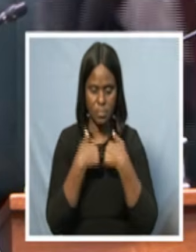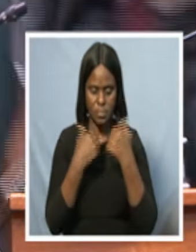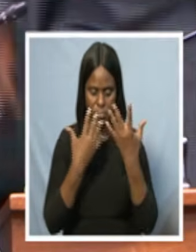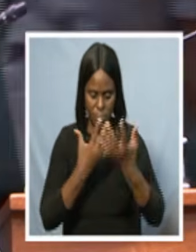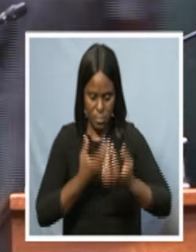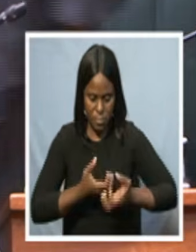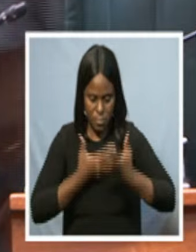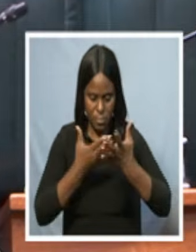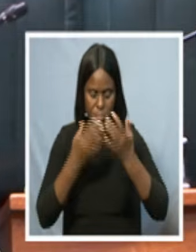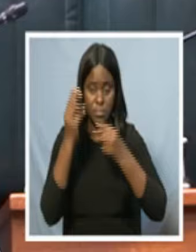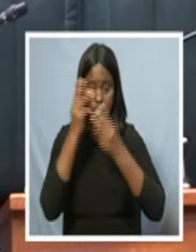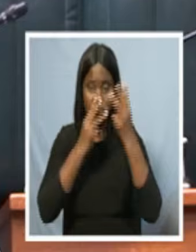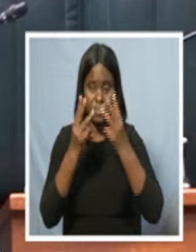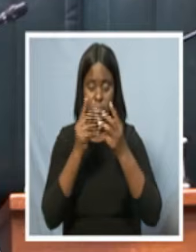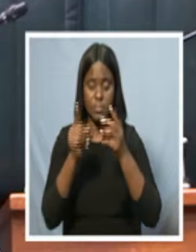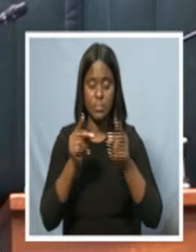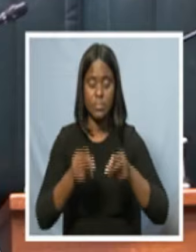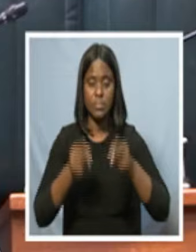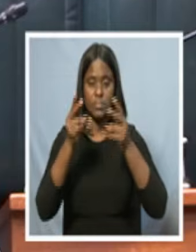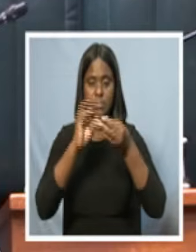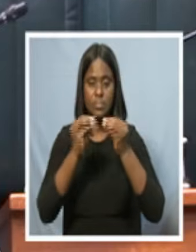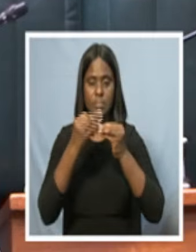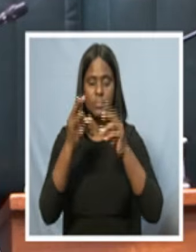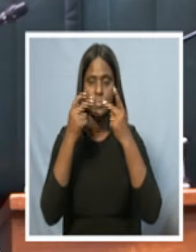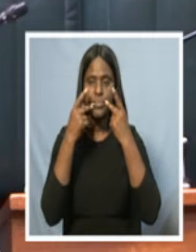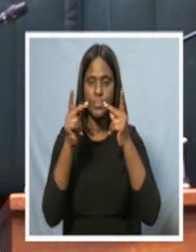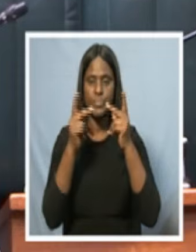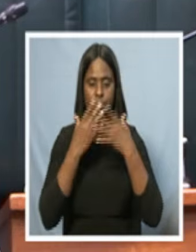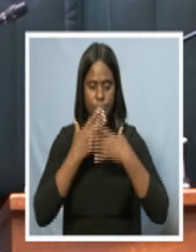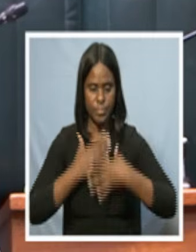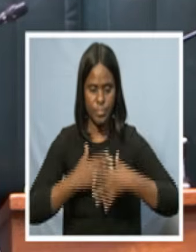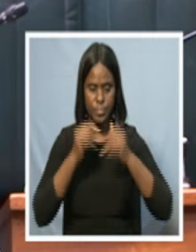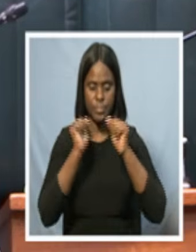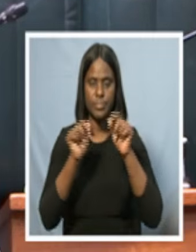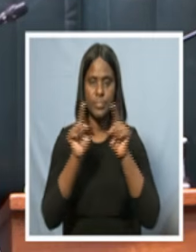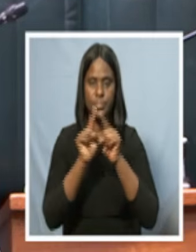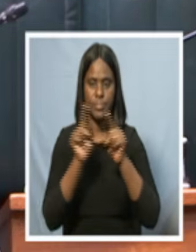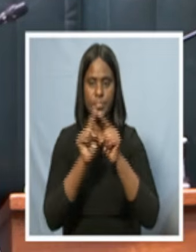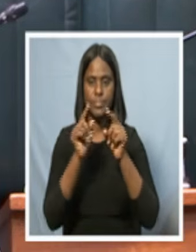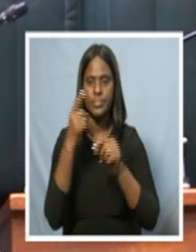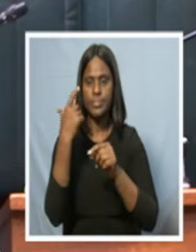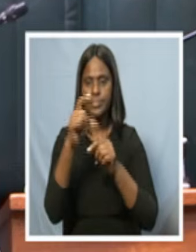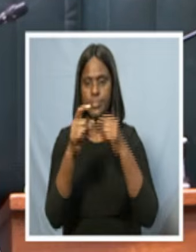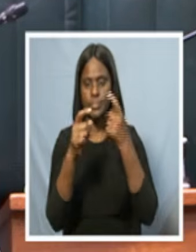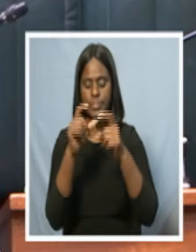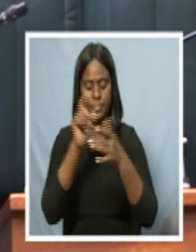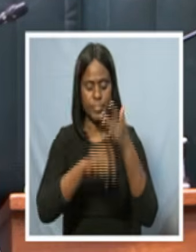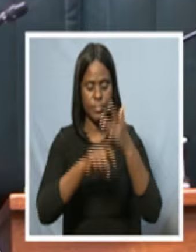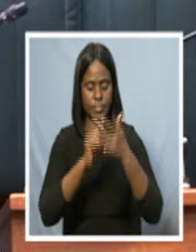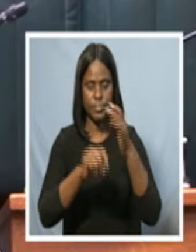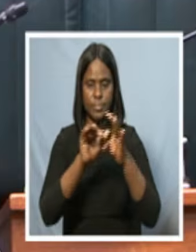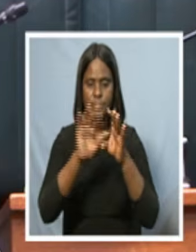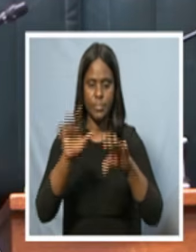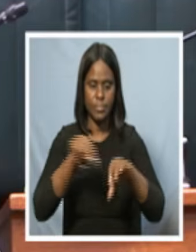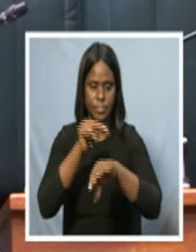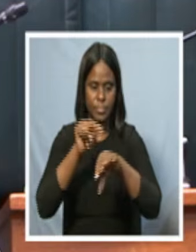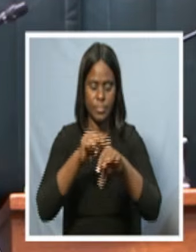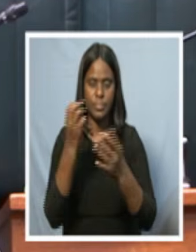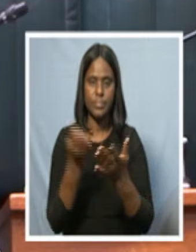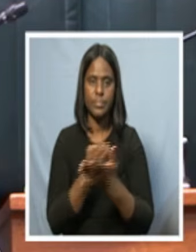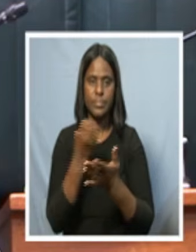expressed concern that the high number of public holidays may be imposing a cost on the nation's